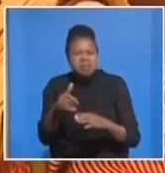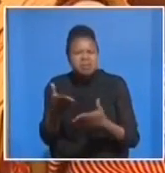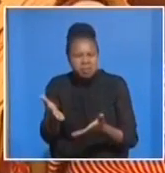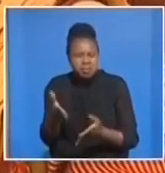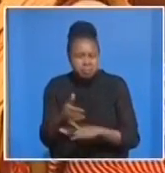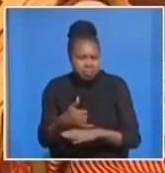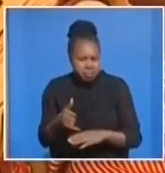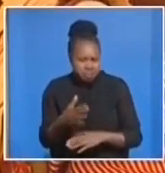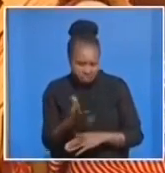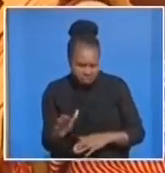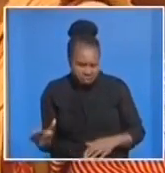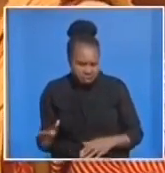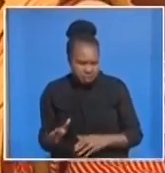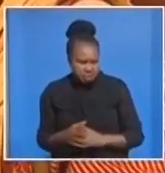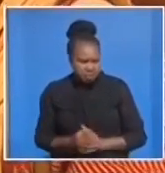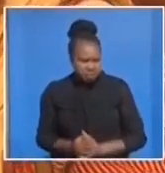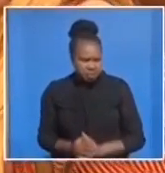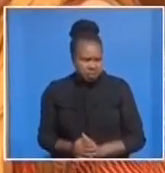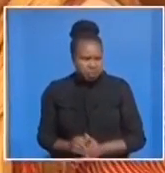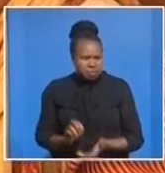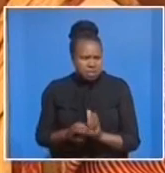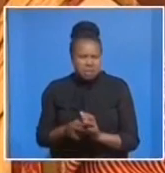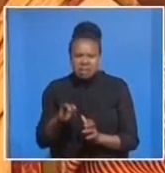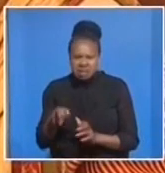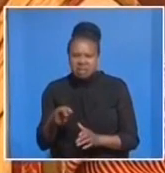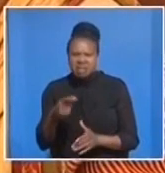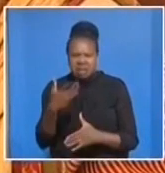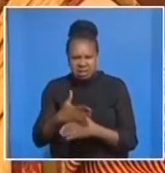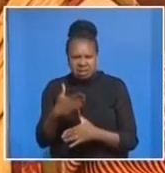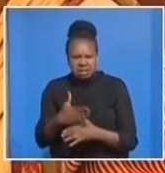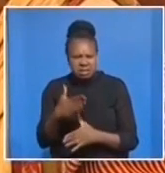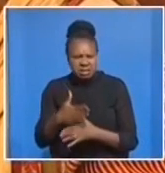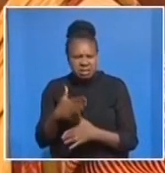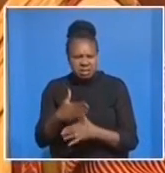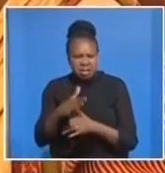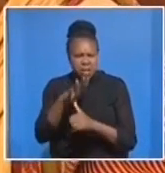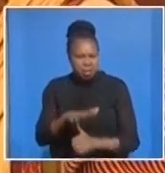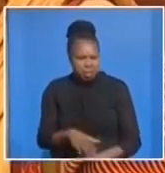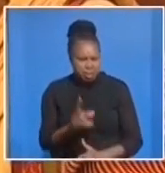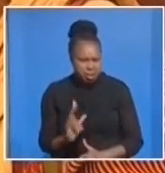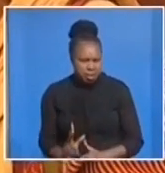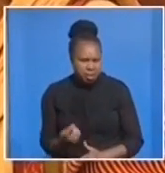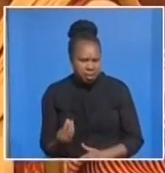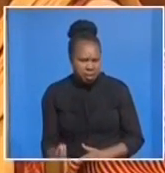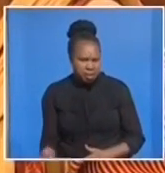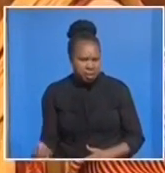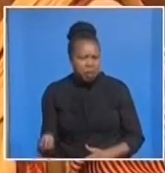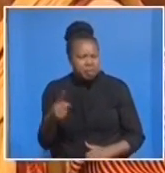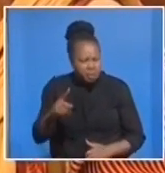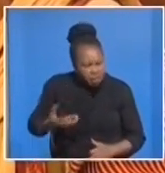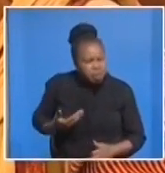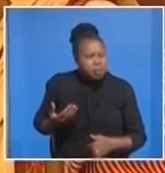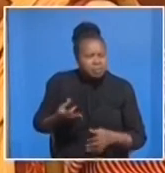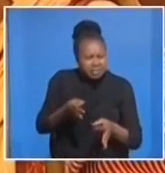for the report that is child labor. Let us understand your interpretation